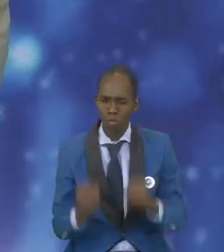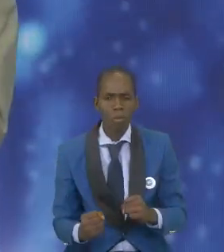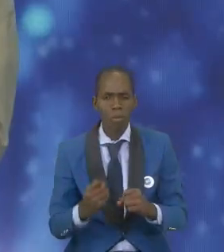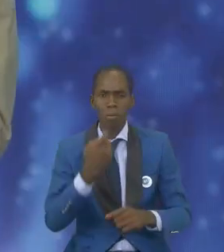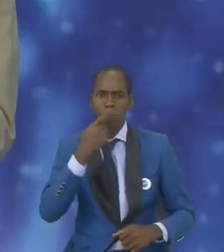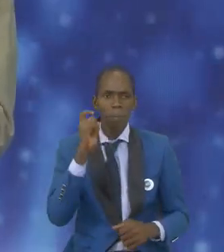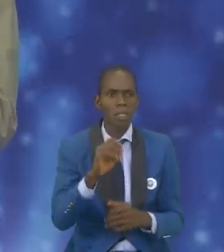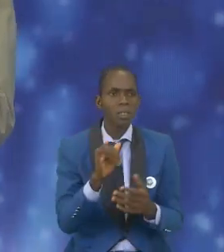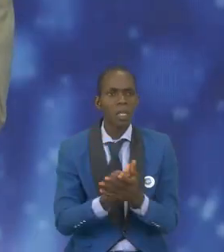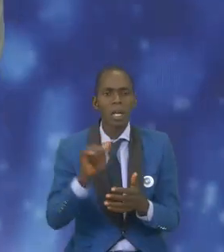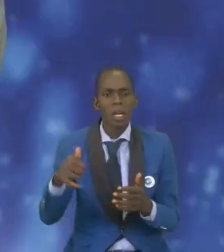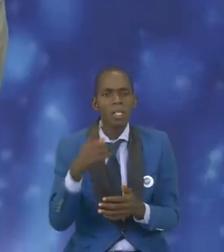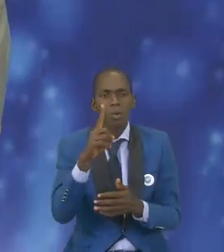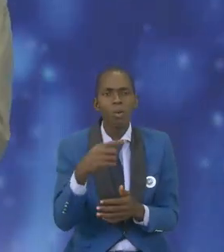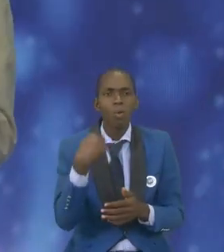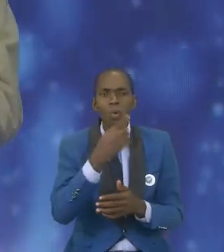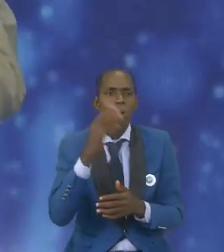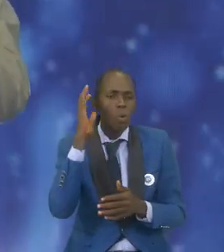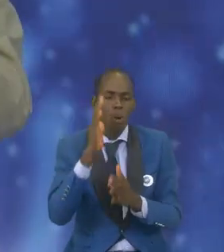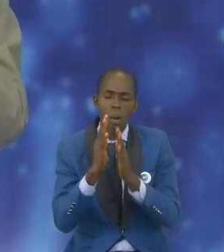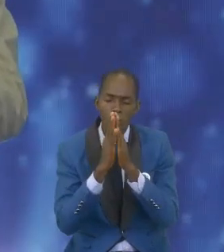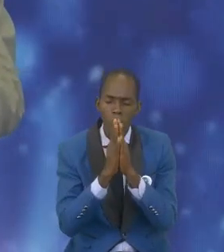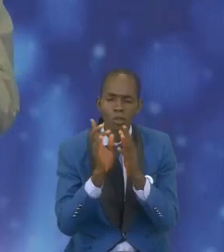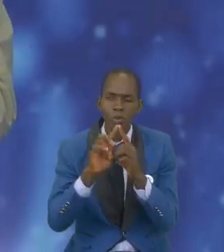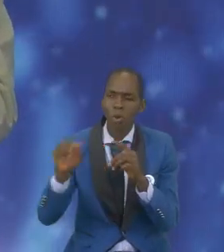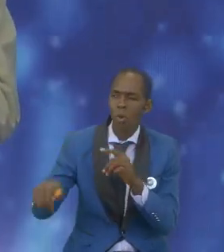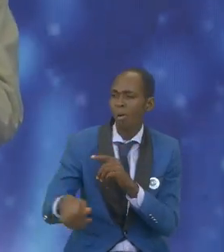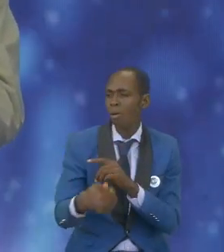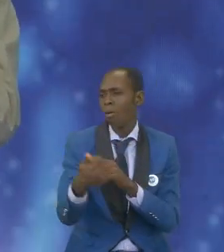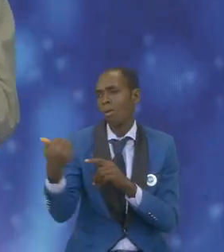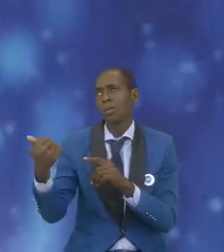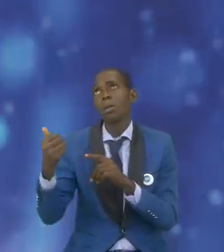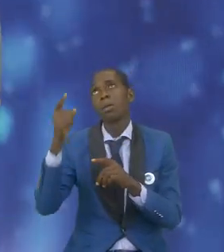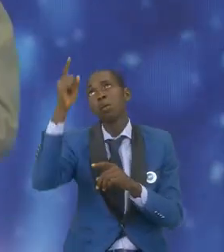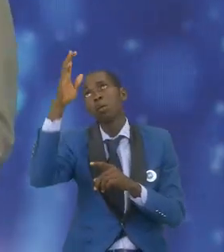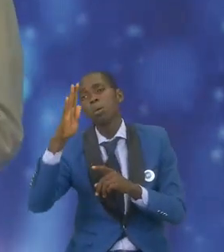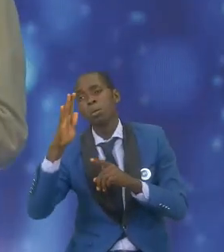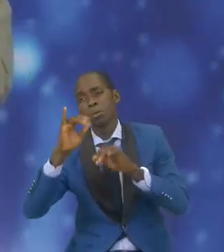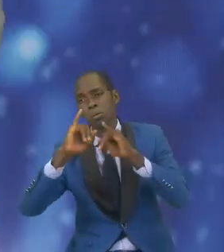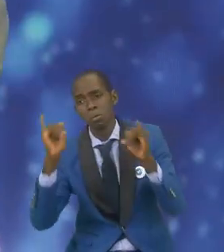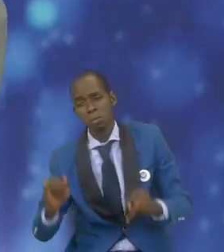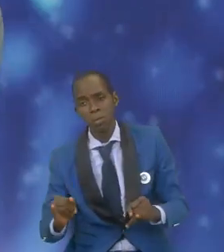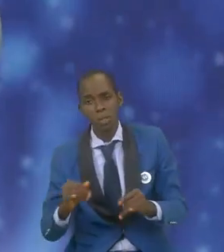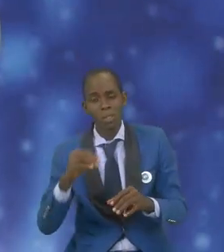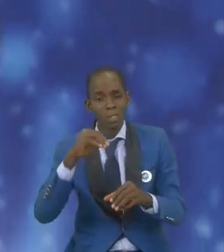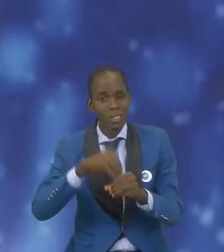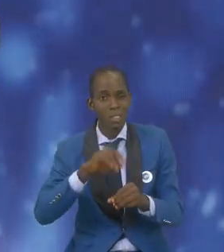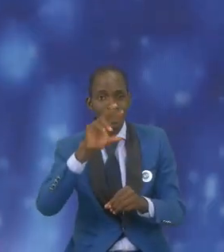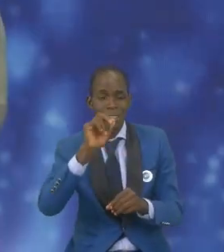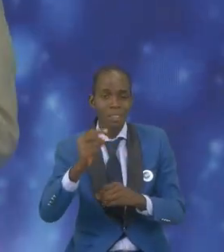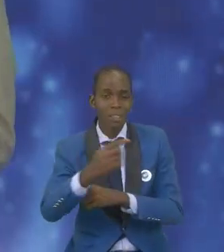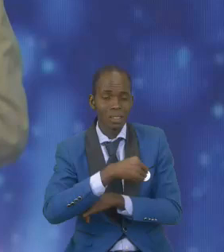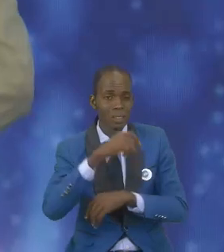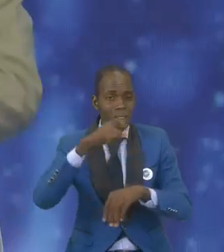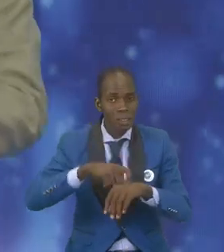a petition of any god or man for 30 days, save